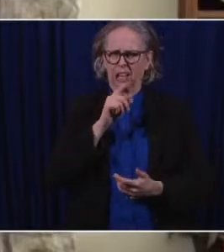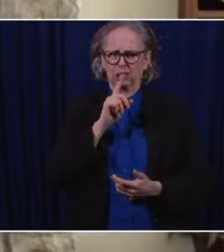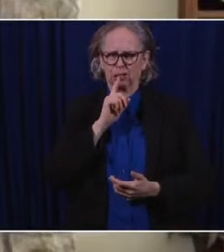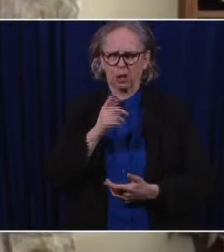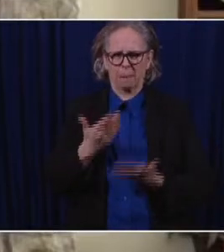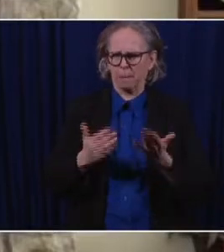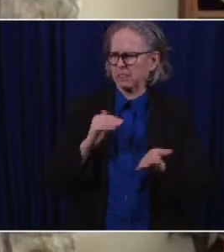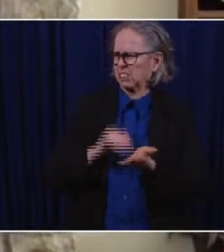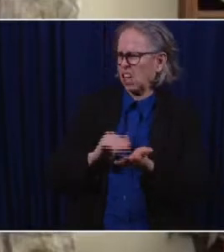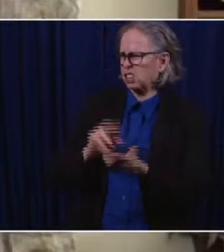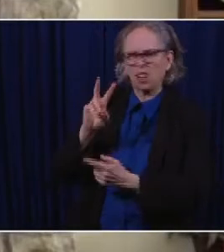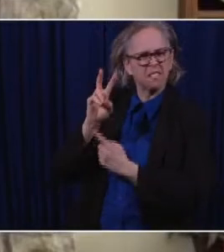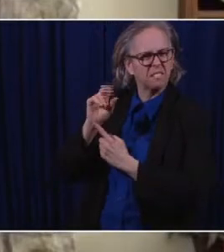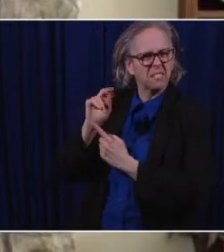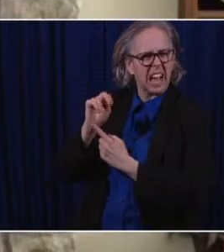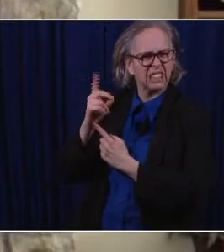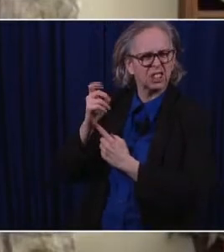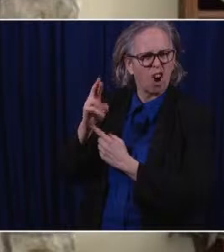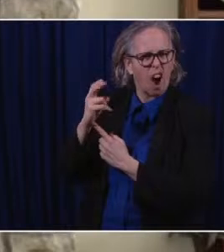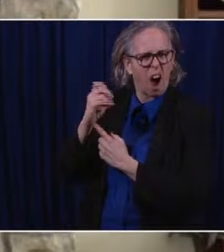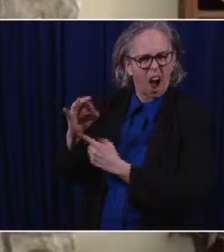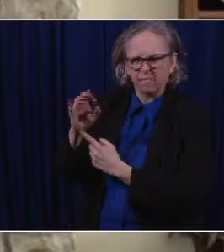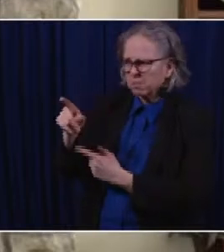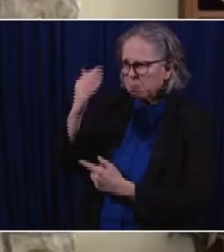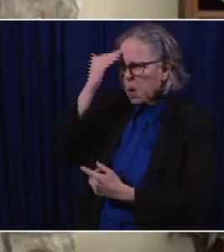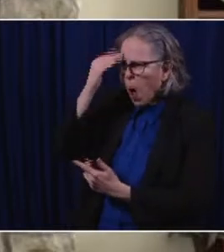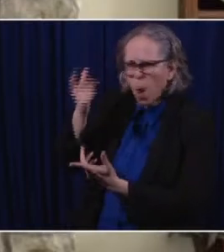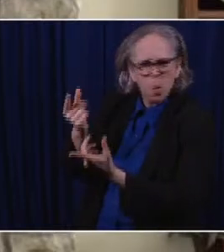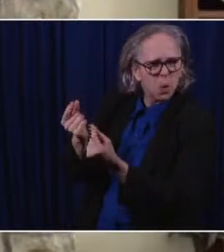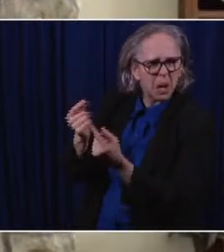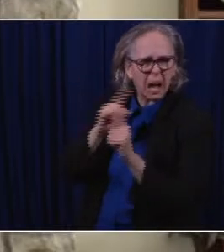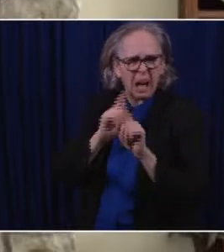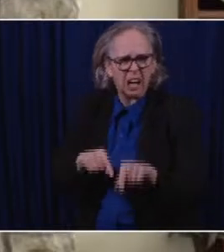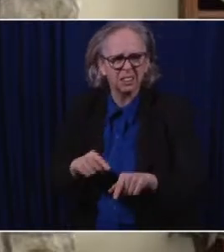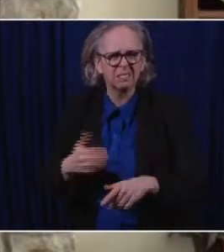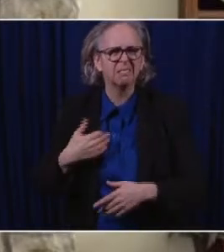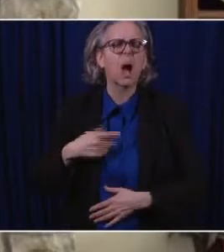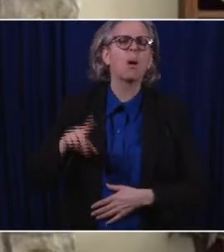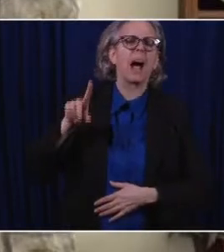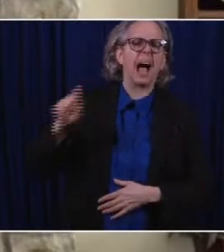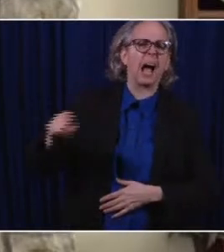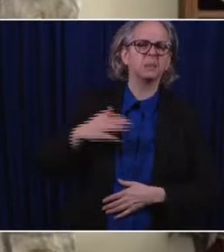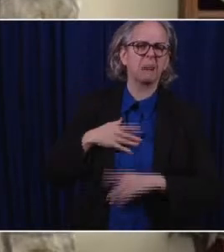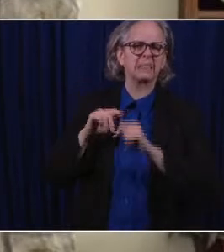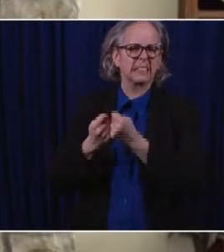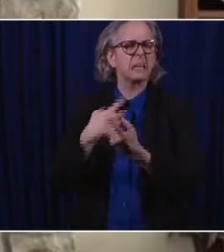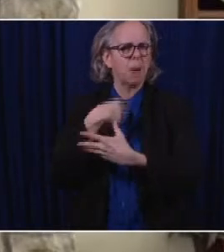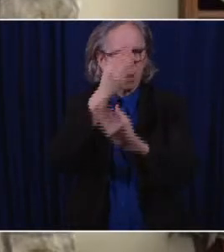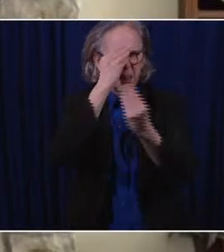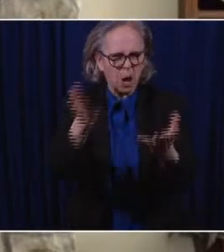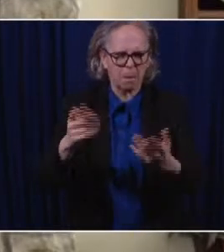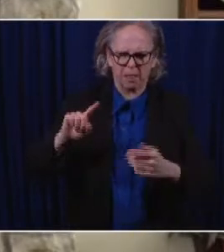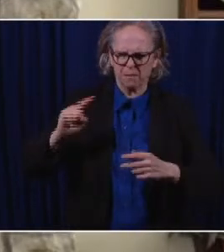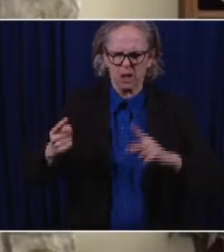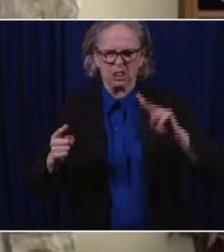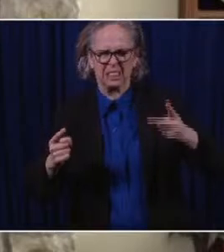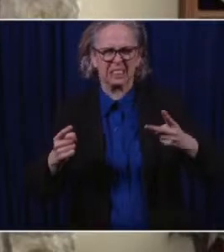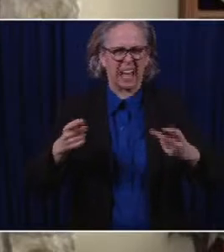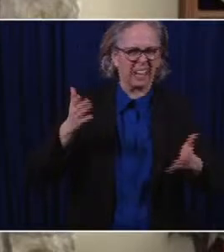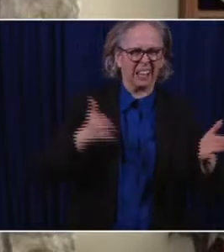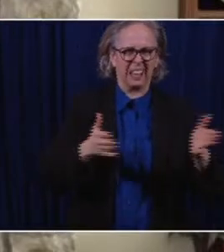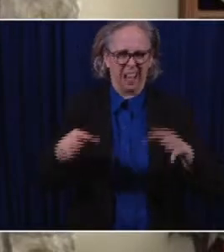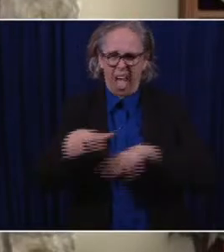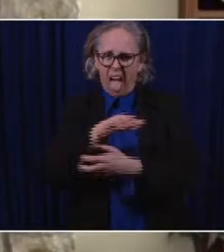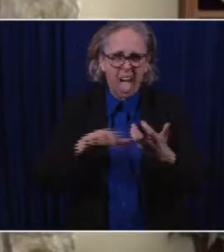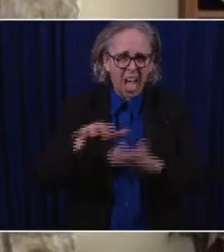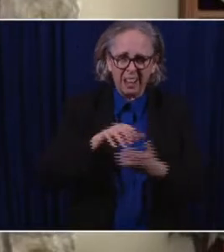has anything else to add to that, and Dan will get back to you sometime this press conference, or we'll get back to you later